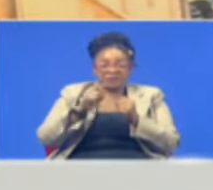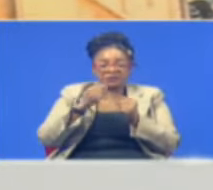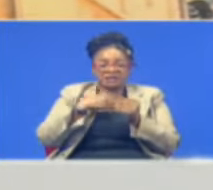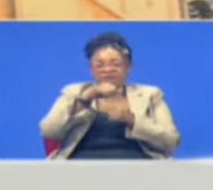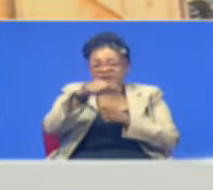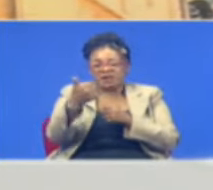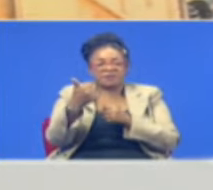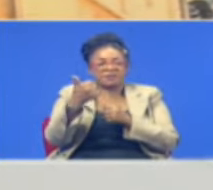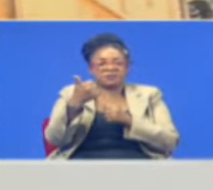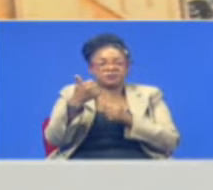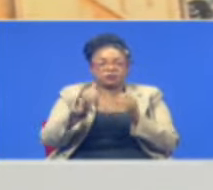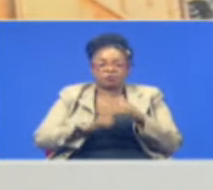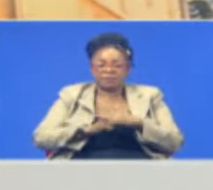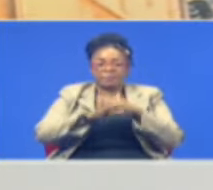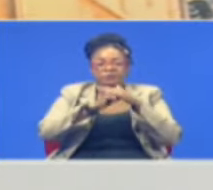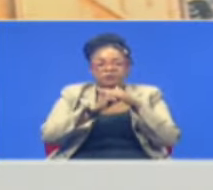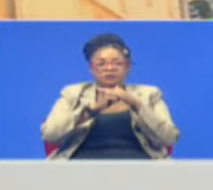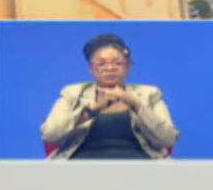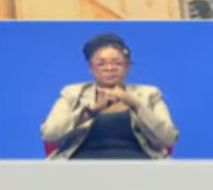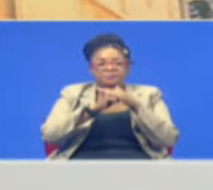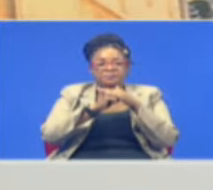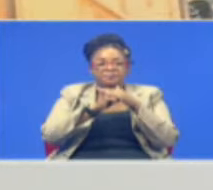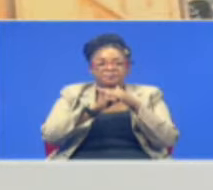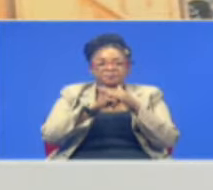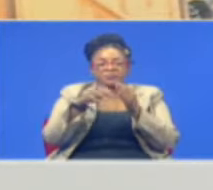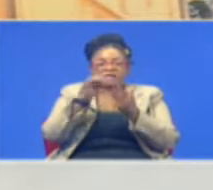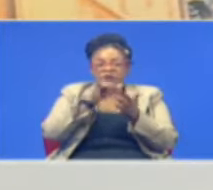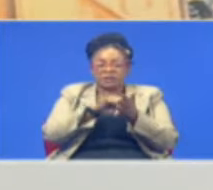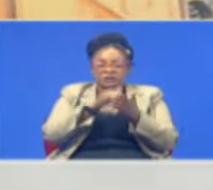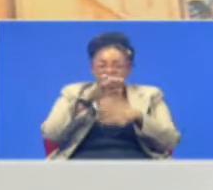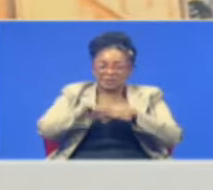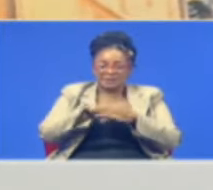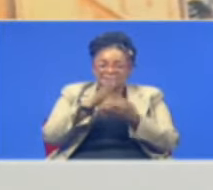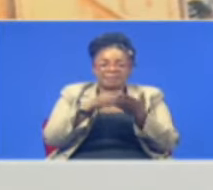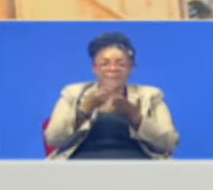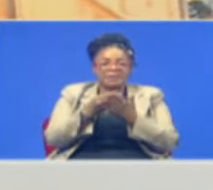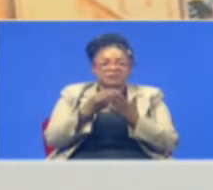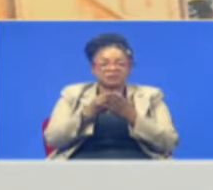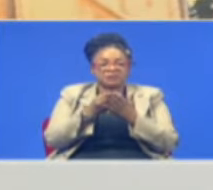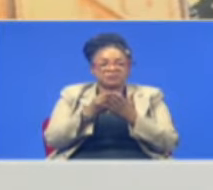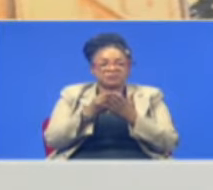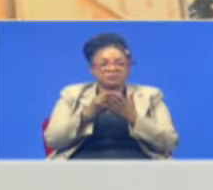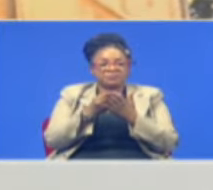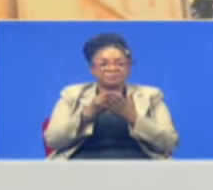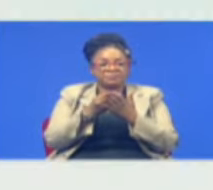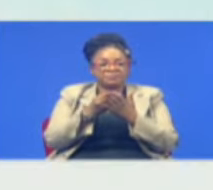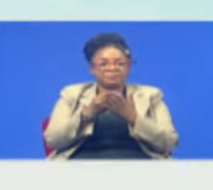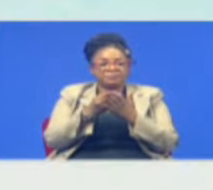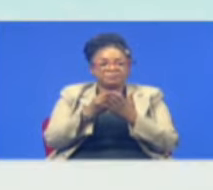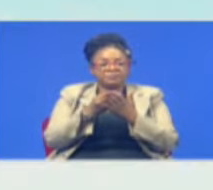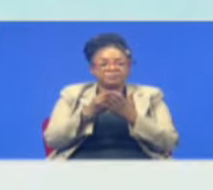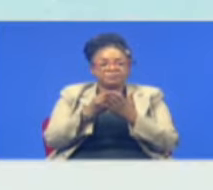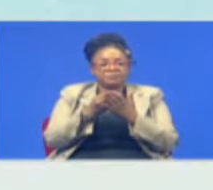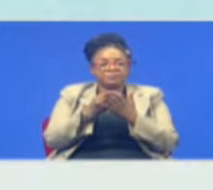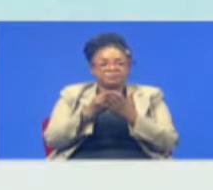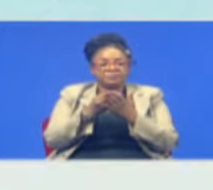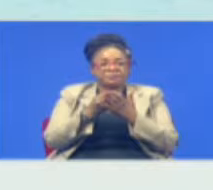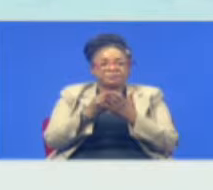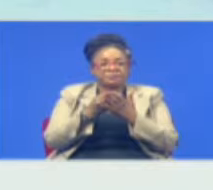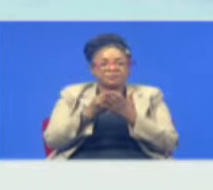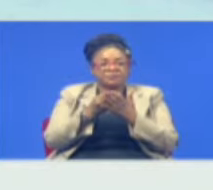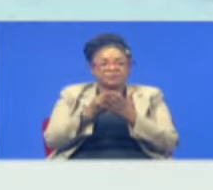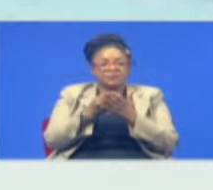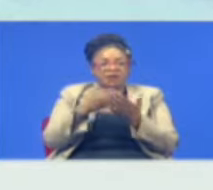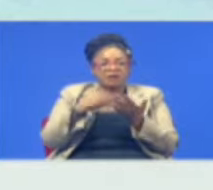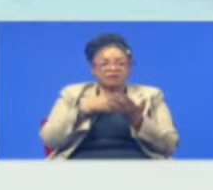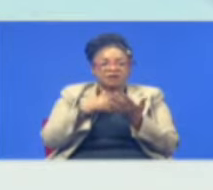naweza kukupush. Ndio upate hiyo pesa ya football. Shikobe earns a